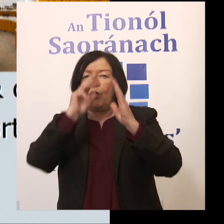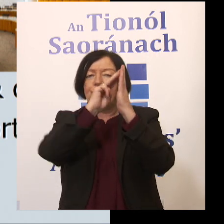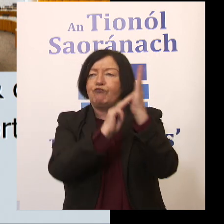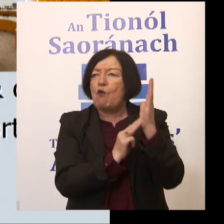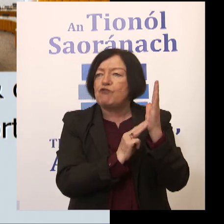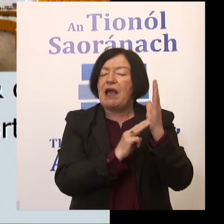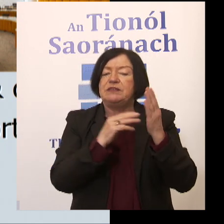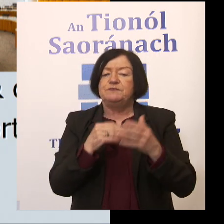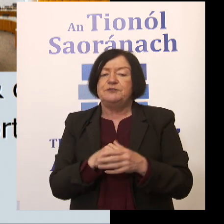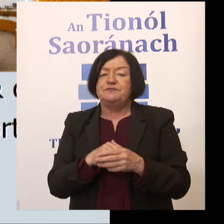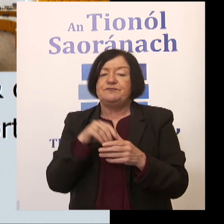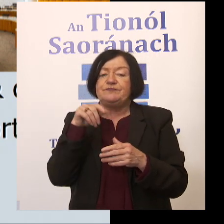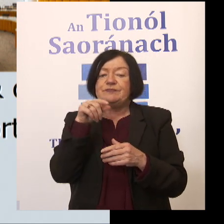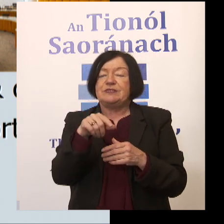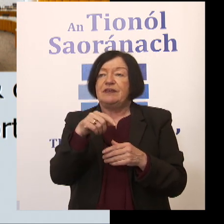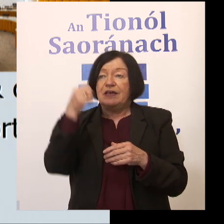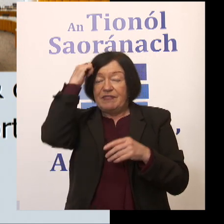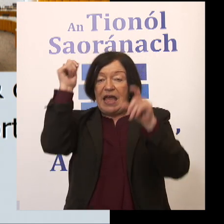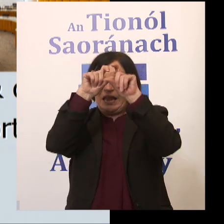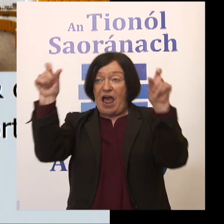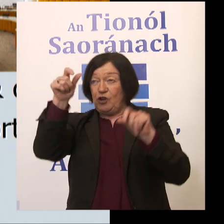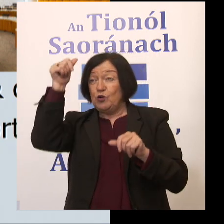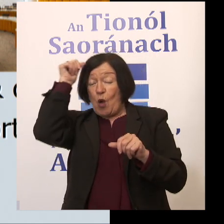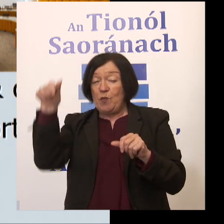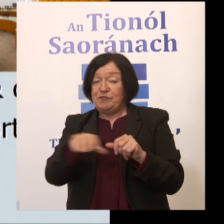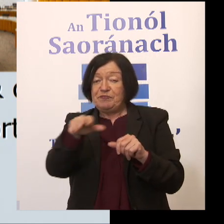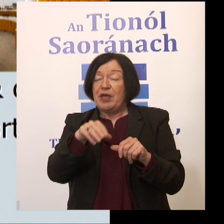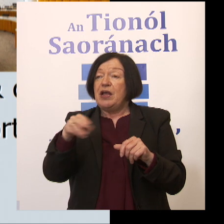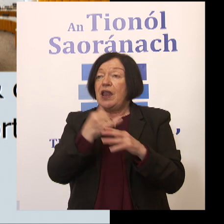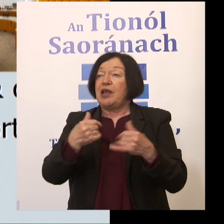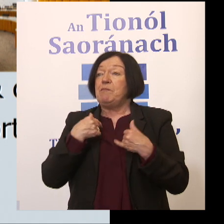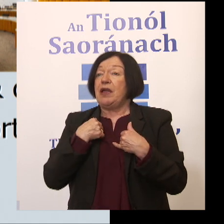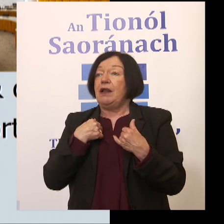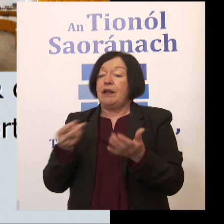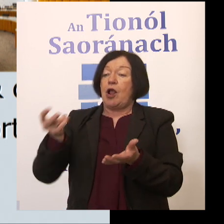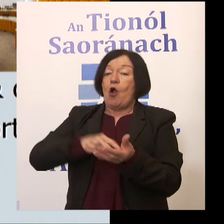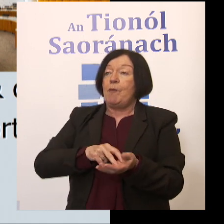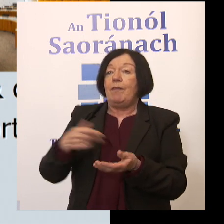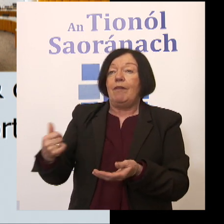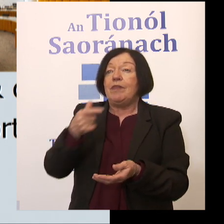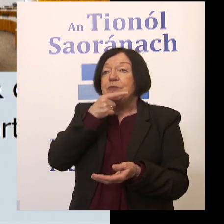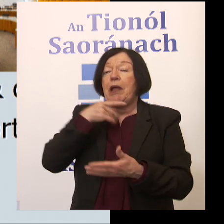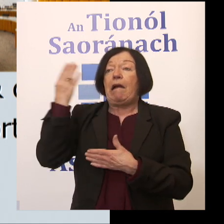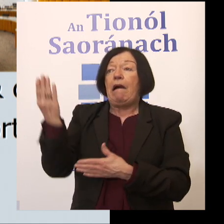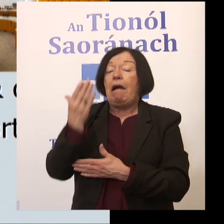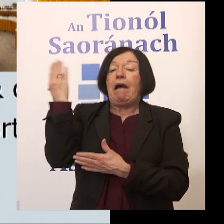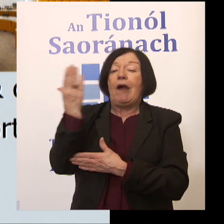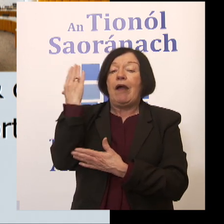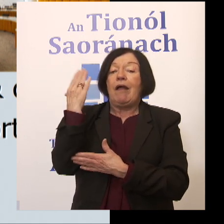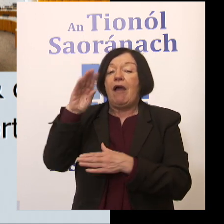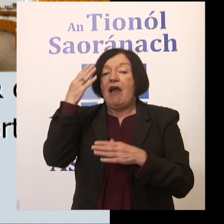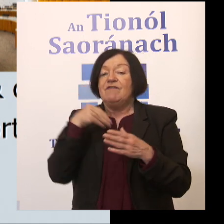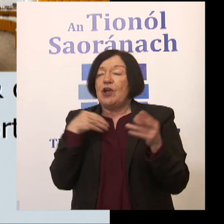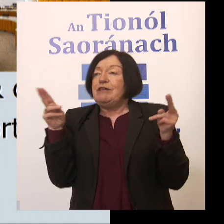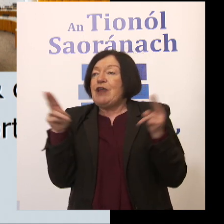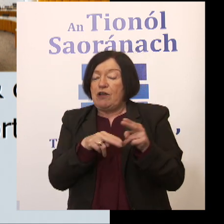things like that. So these are really the sort of the headline areas. And when people like me come up on podiums like this and sort of say, you know, Ireland has a very narrow